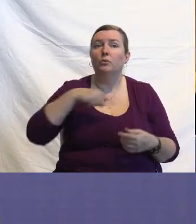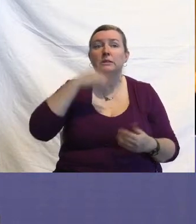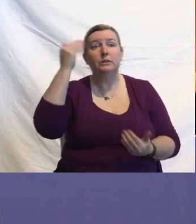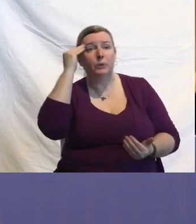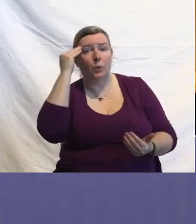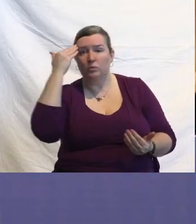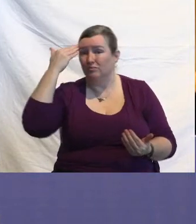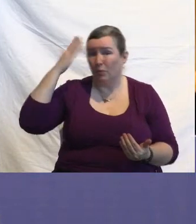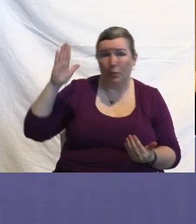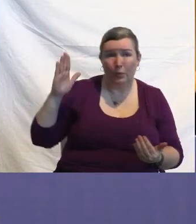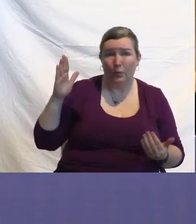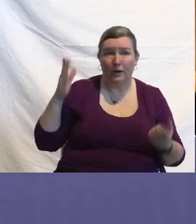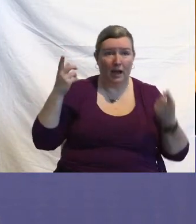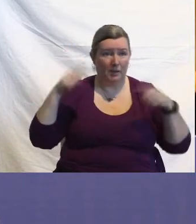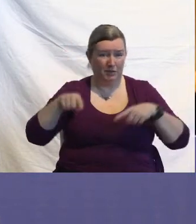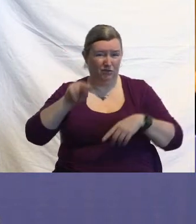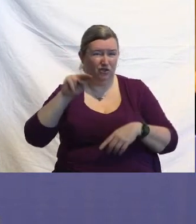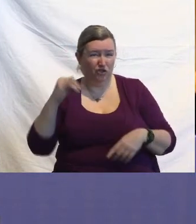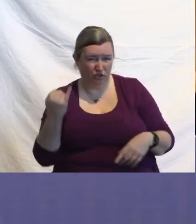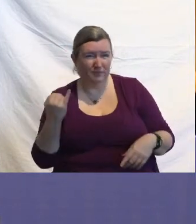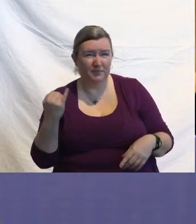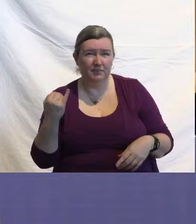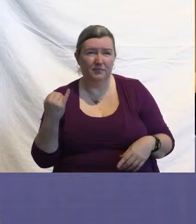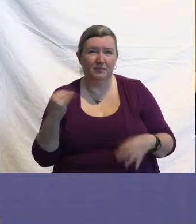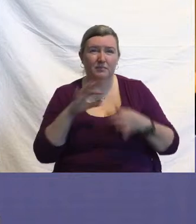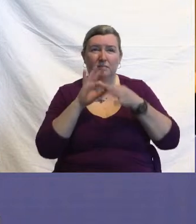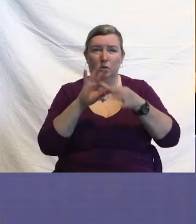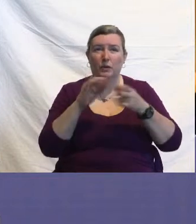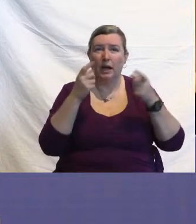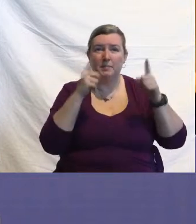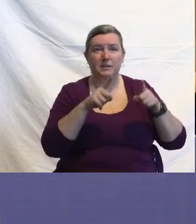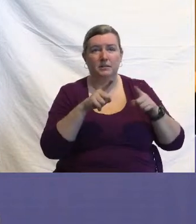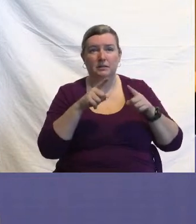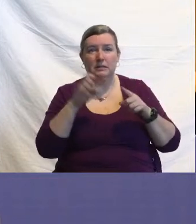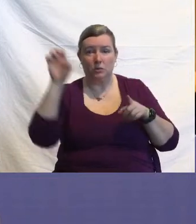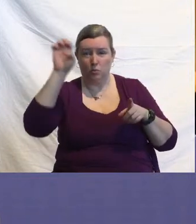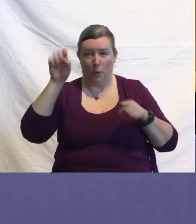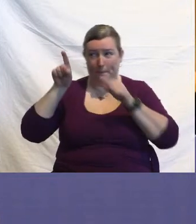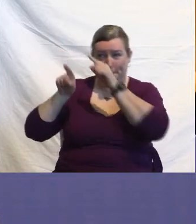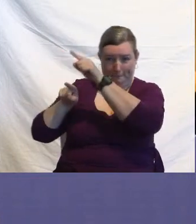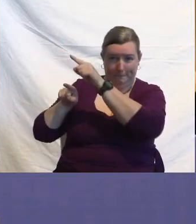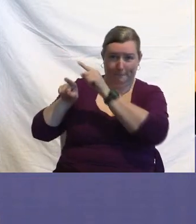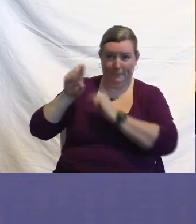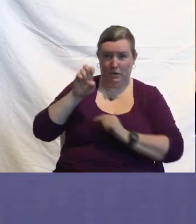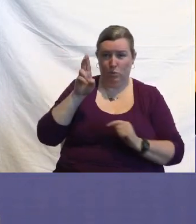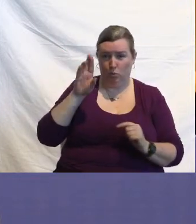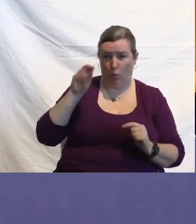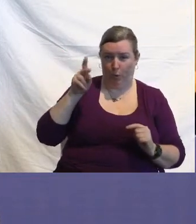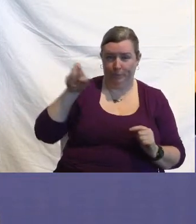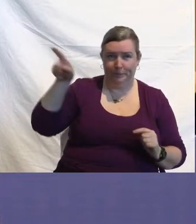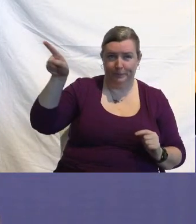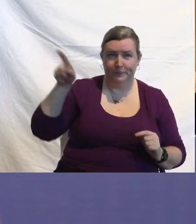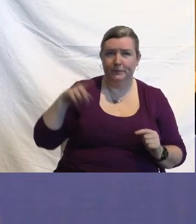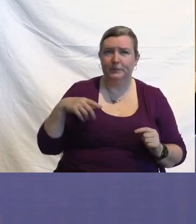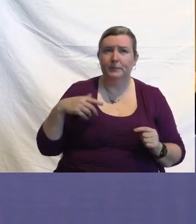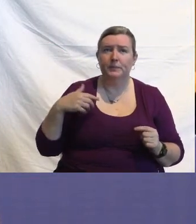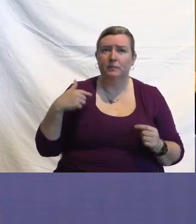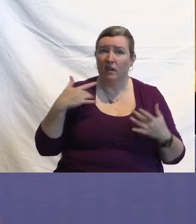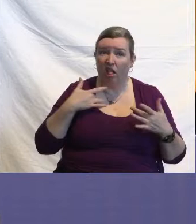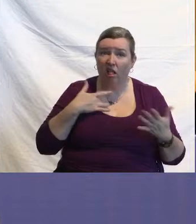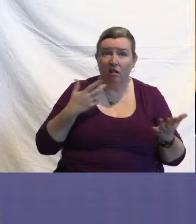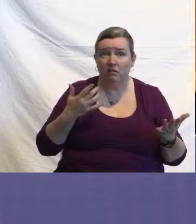Jersey in relation to what's happening in Europe. Am I wrong in assuming that if it's in